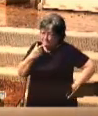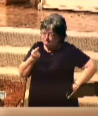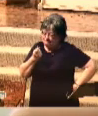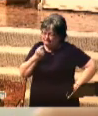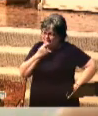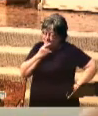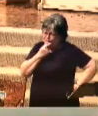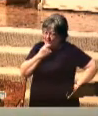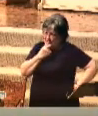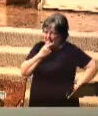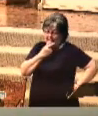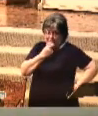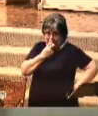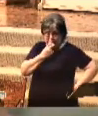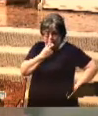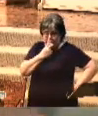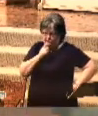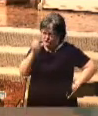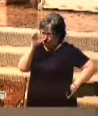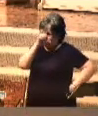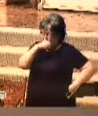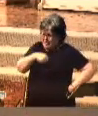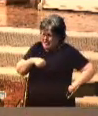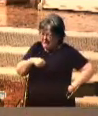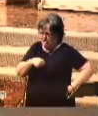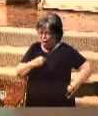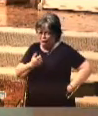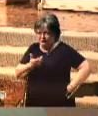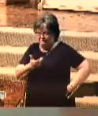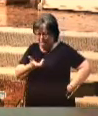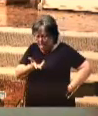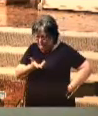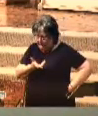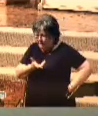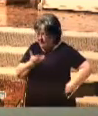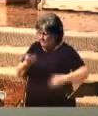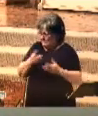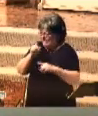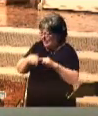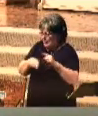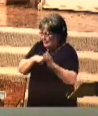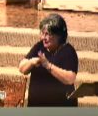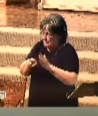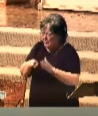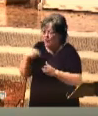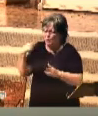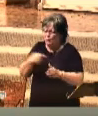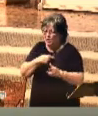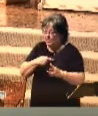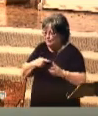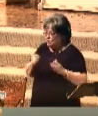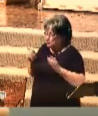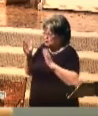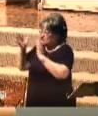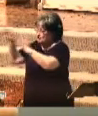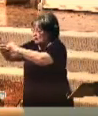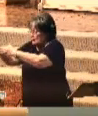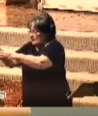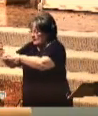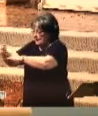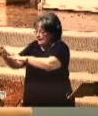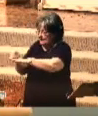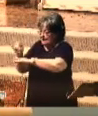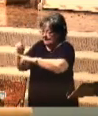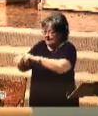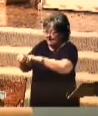well, this is really strange. They thought, maybe we can't kill him. We're just going to exile him so he cannot have